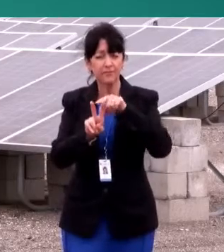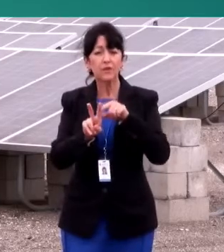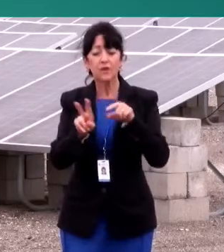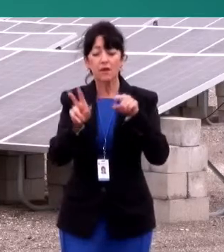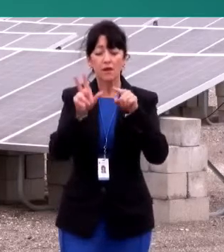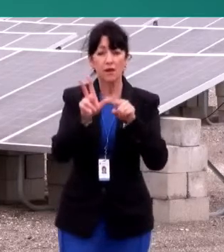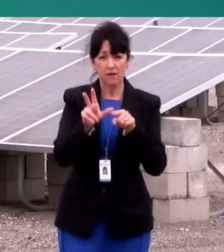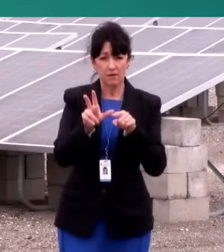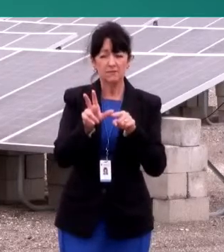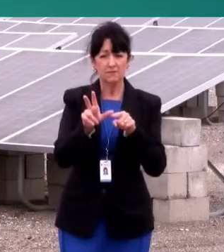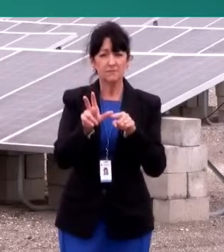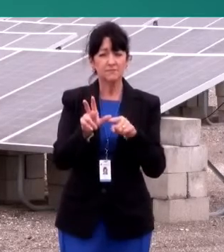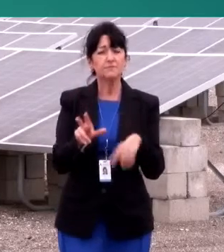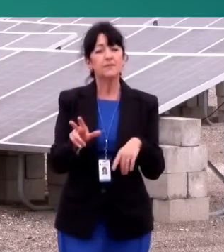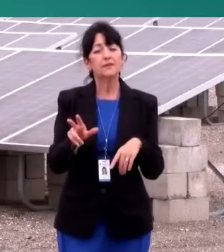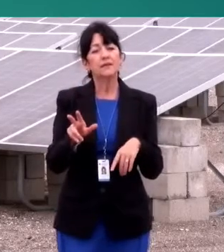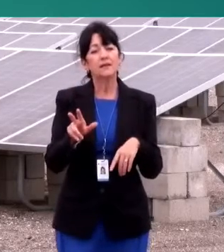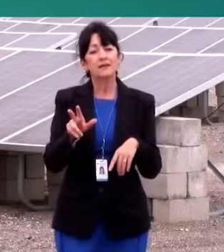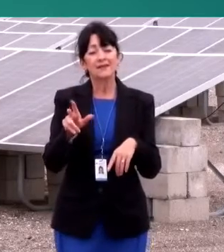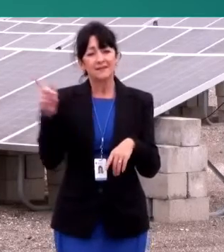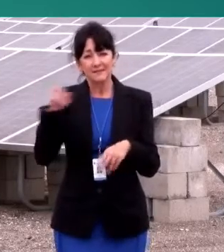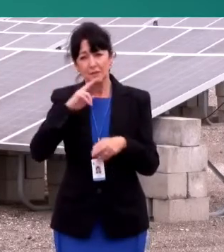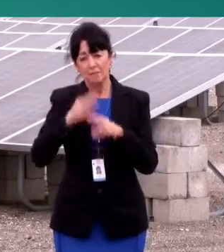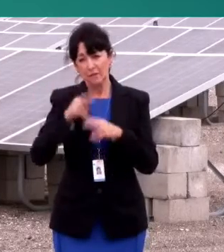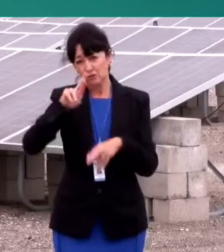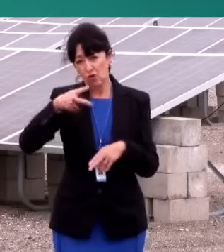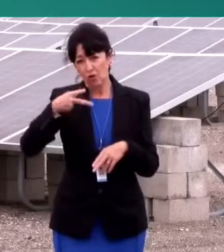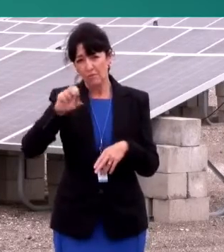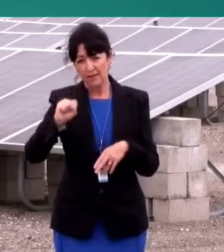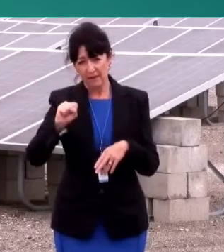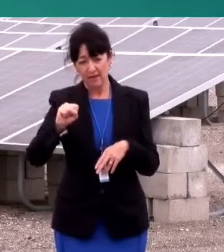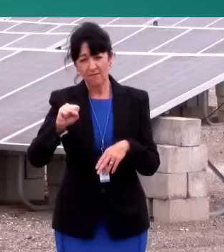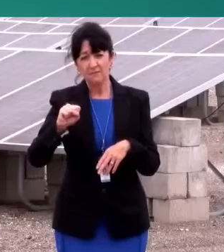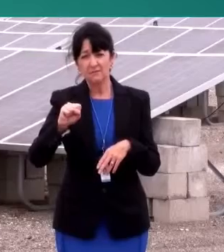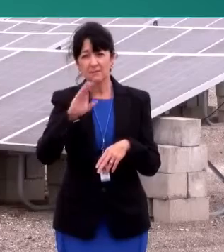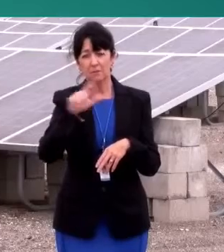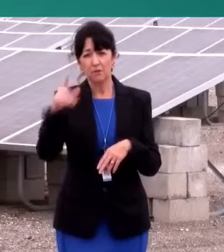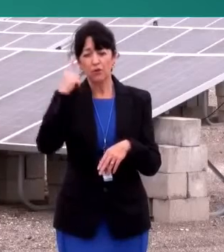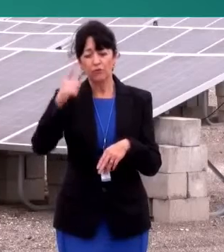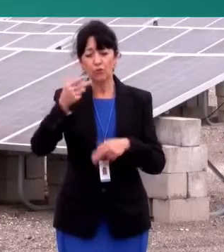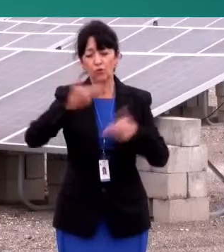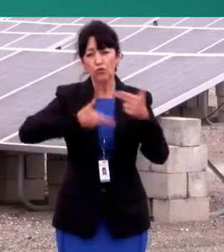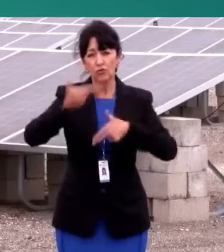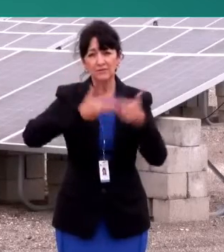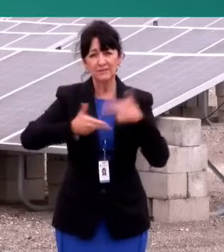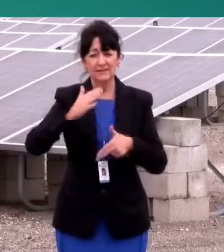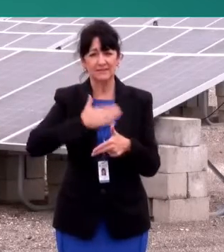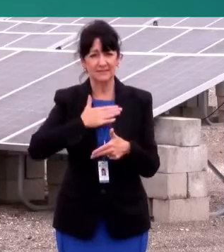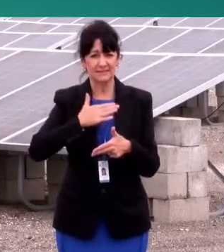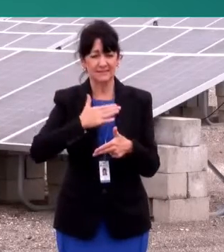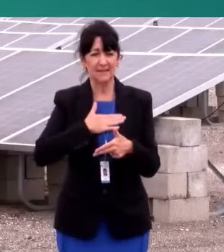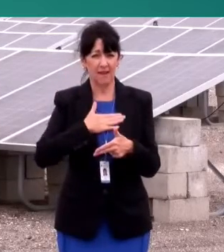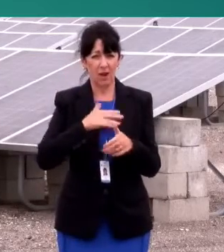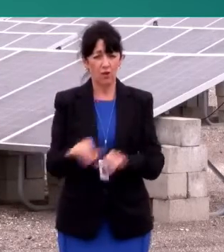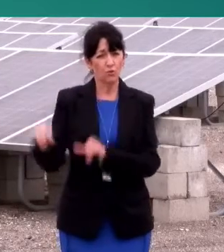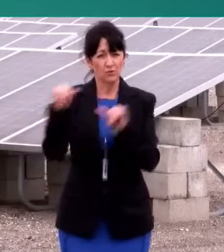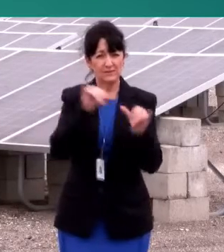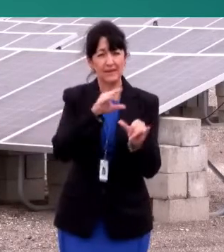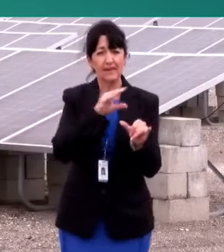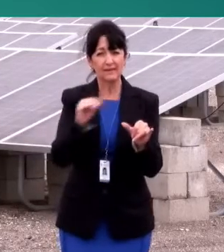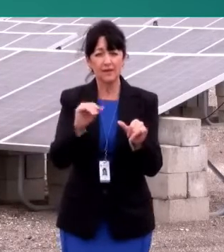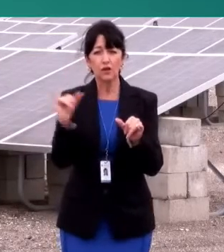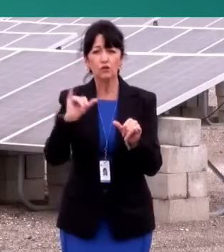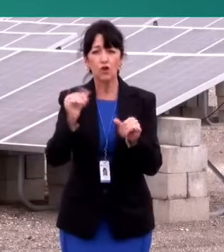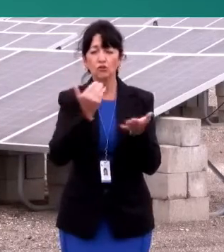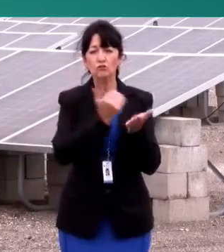passed earlier. One, the governor mentioned the RPS bill, which raised our renewable energy portfolio standard, and another one being the ban on the sale of